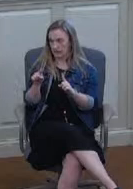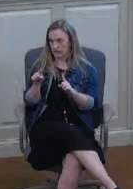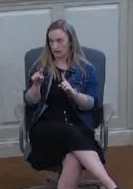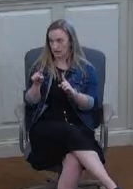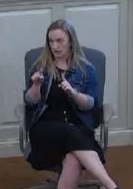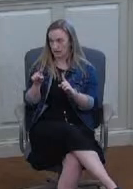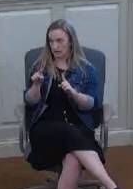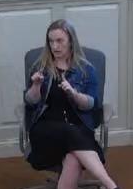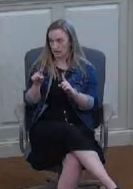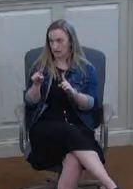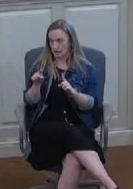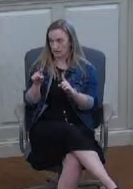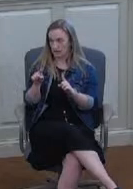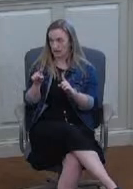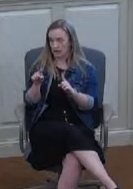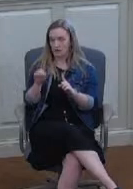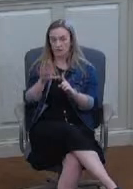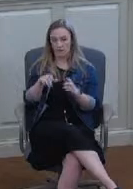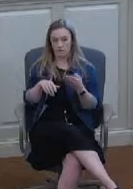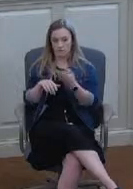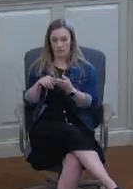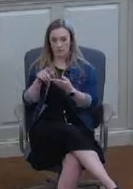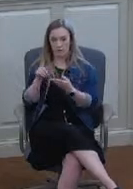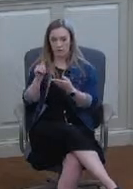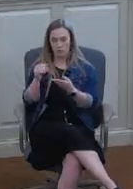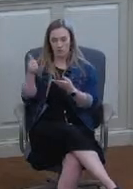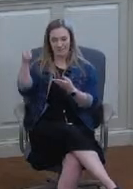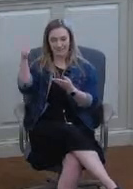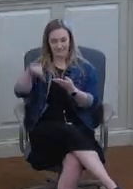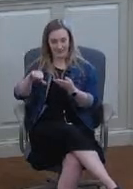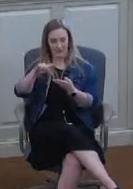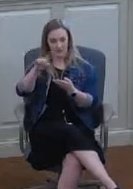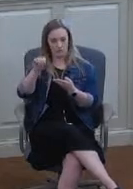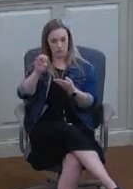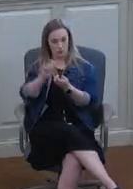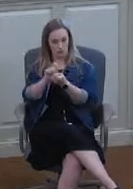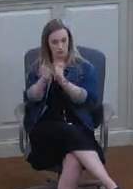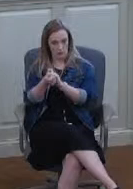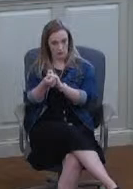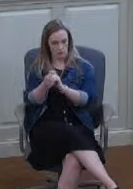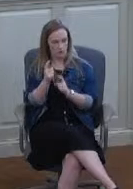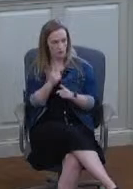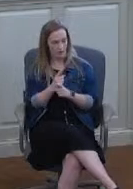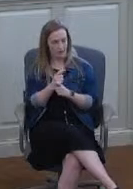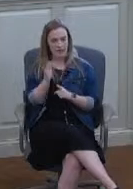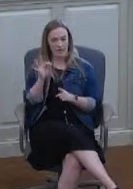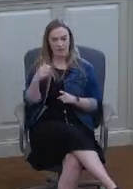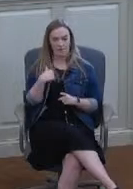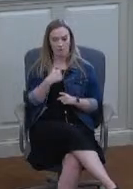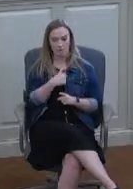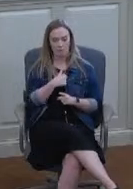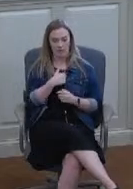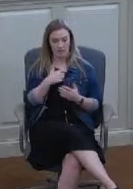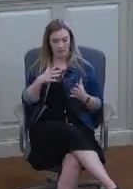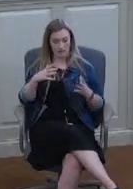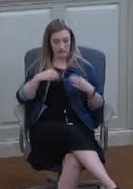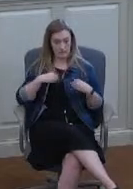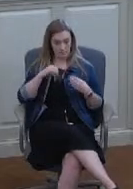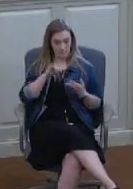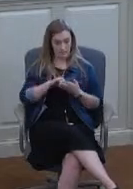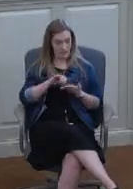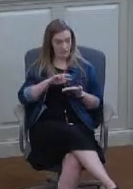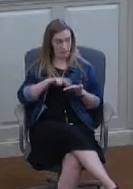zone. which zone is change. to deny the zone change. Right. So if we accept that, then we're